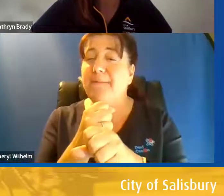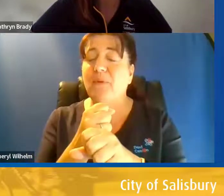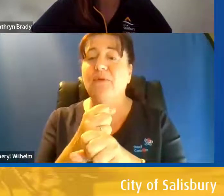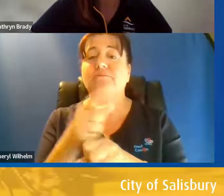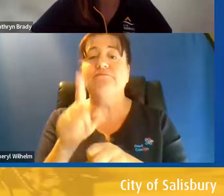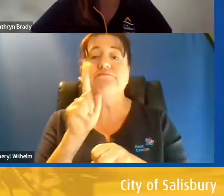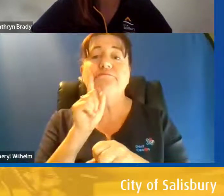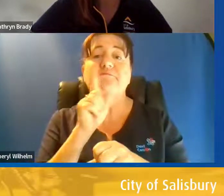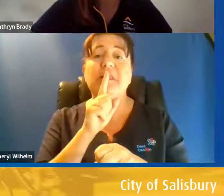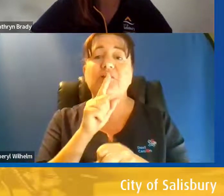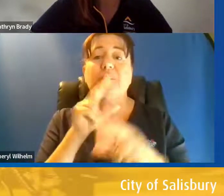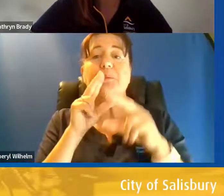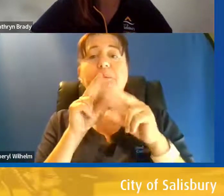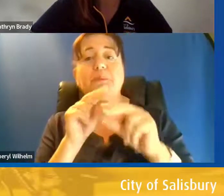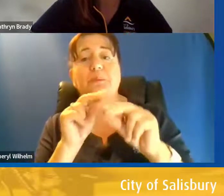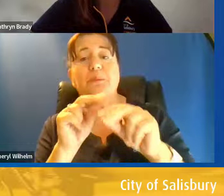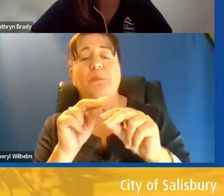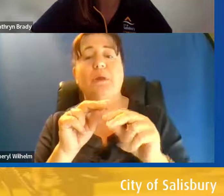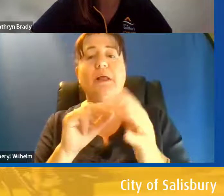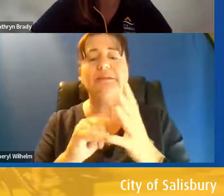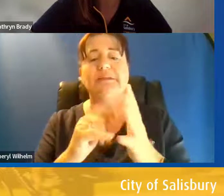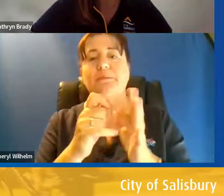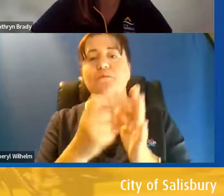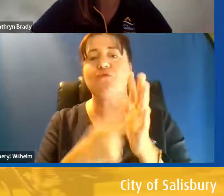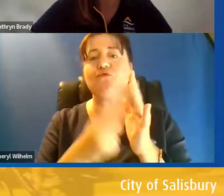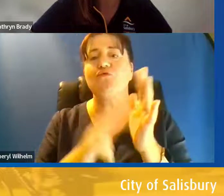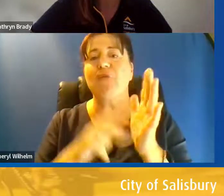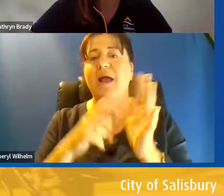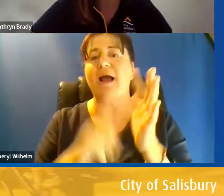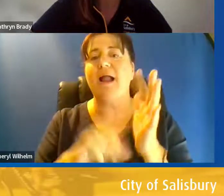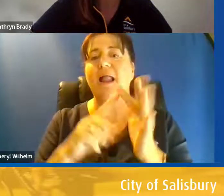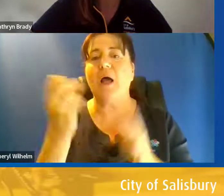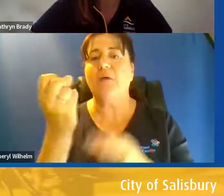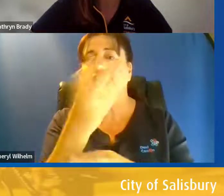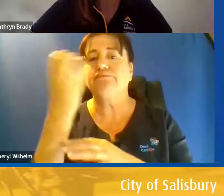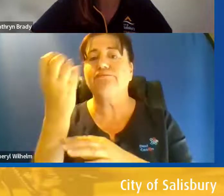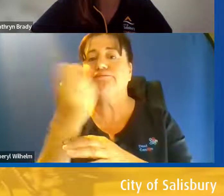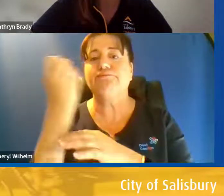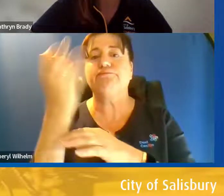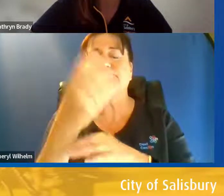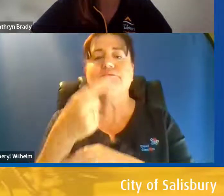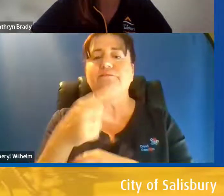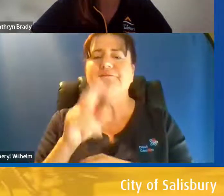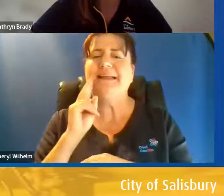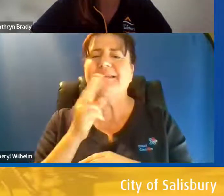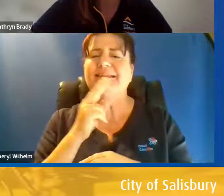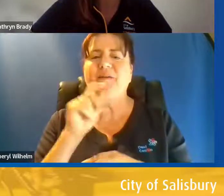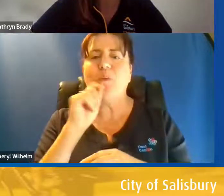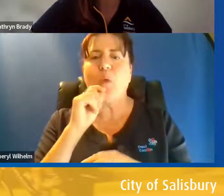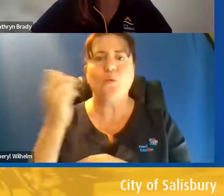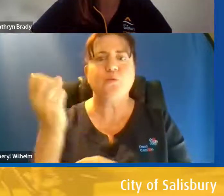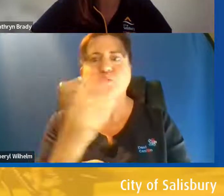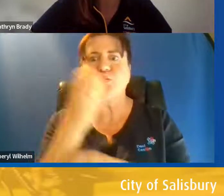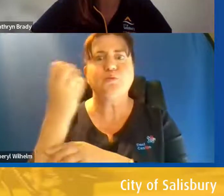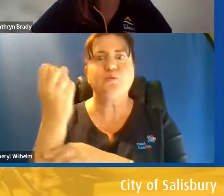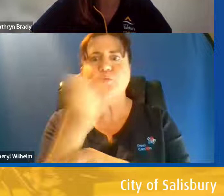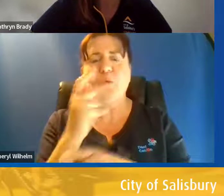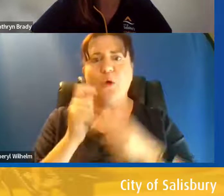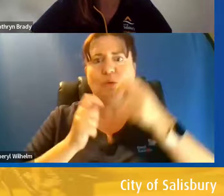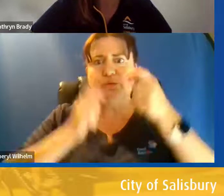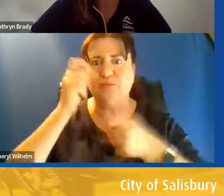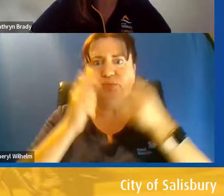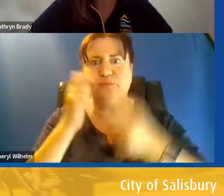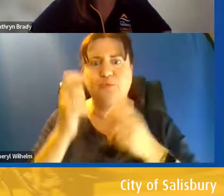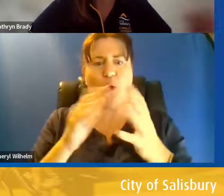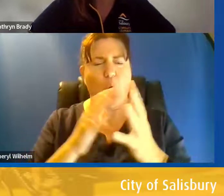it's like just example with Book Week, you talk about, the sprinklers. Deaf people